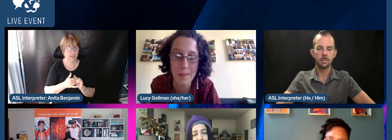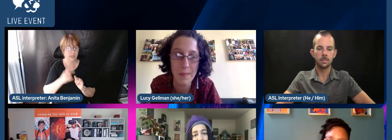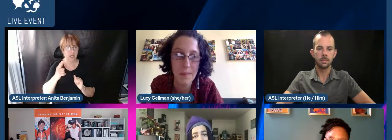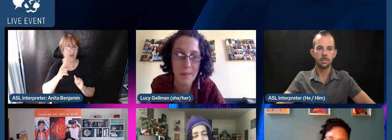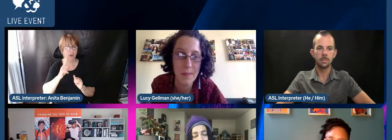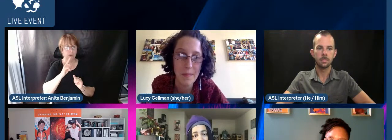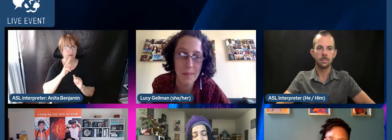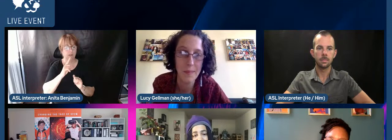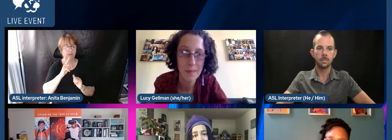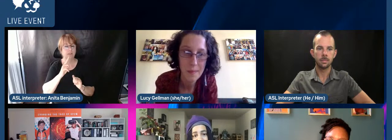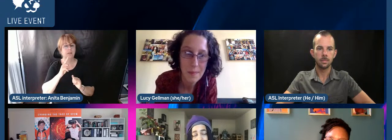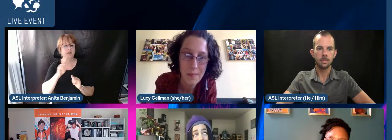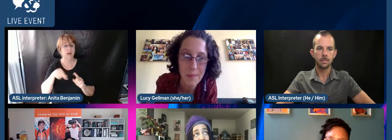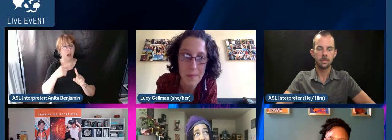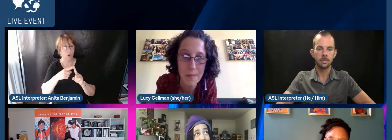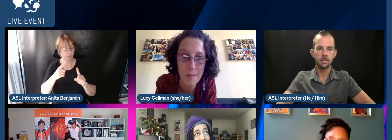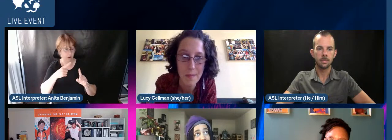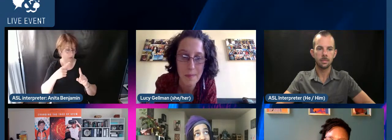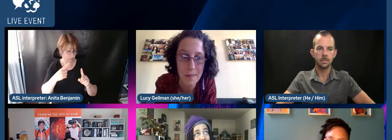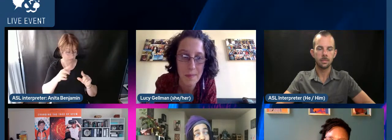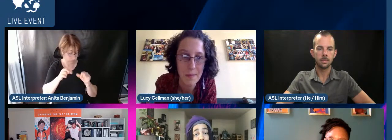So when you're talking about, like, the